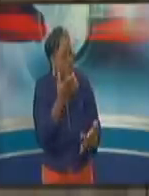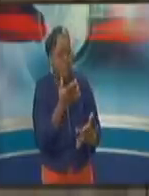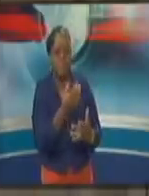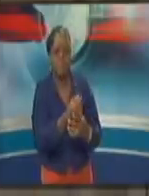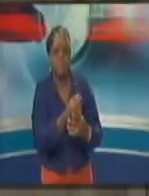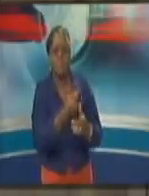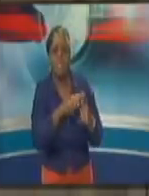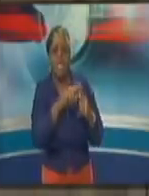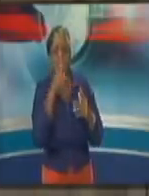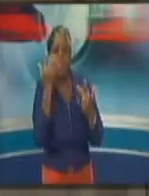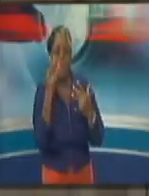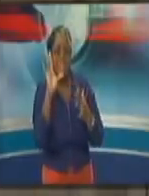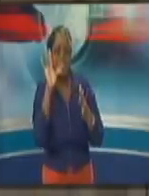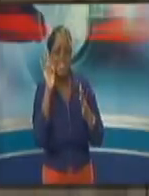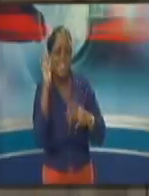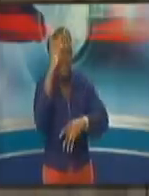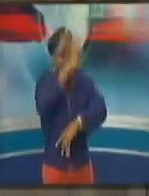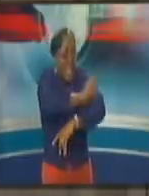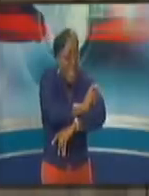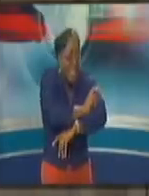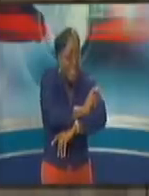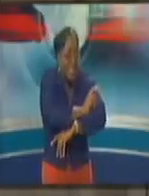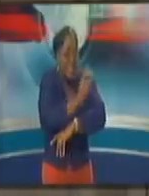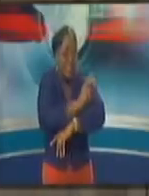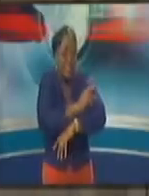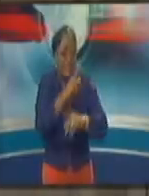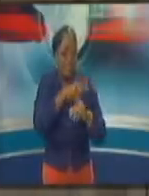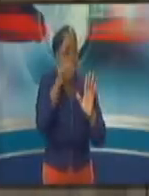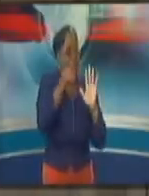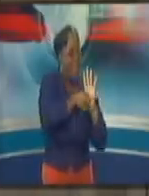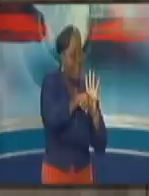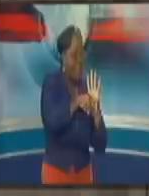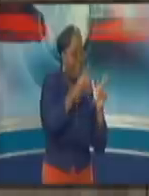wait 7 days, and sometimes even after the 7 days, you have a negative and then you have a